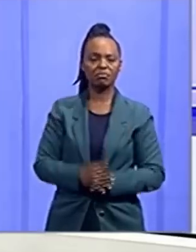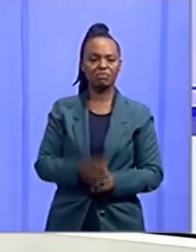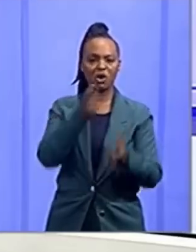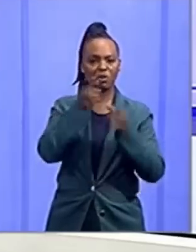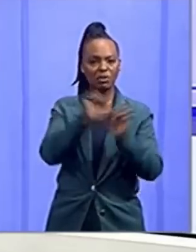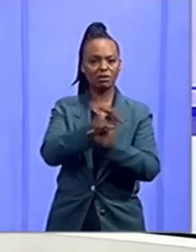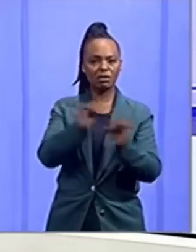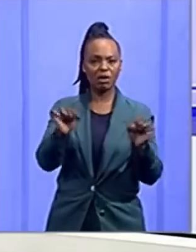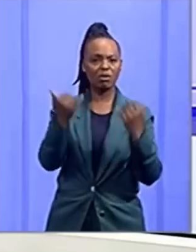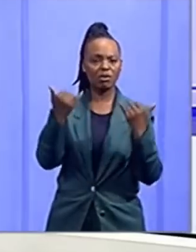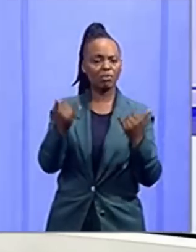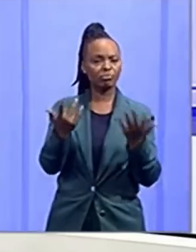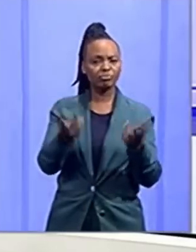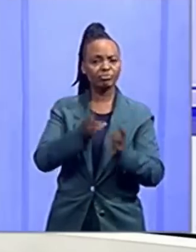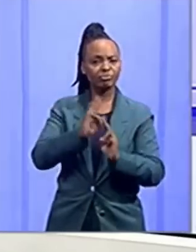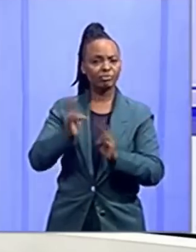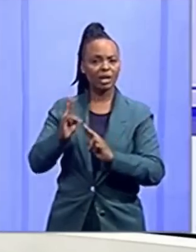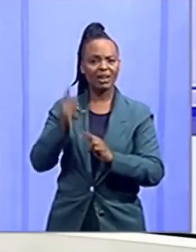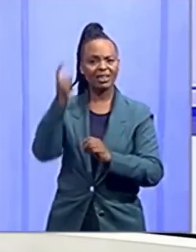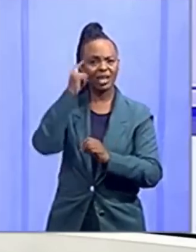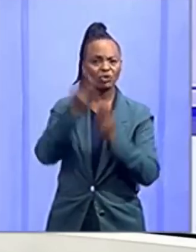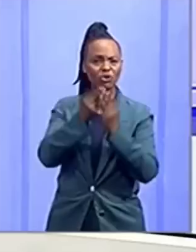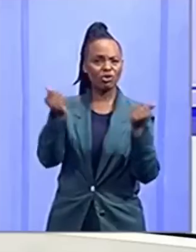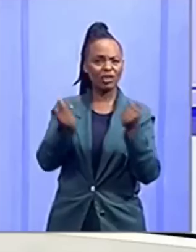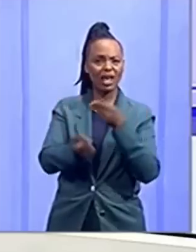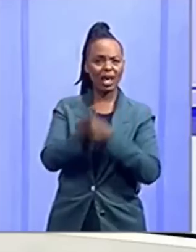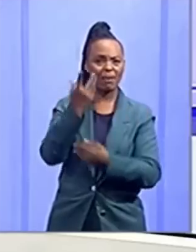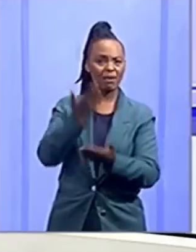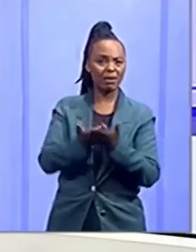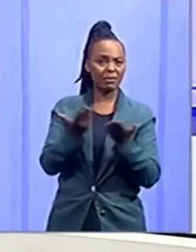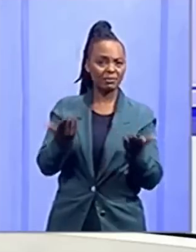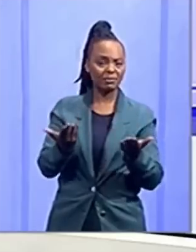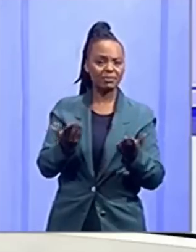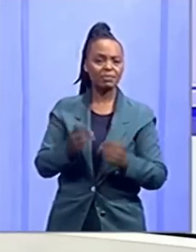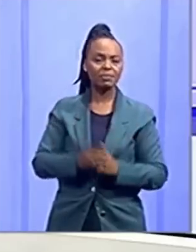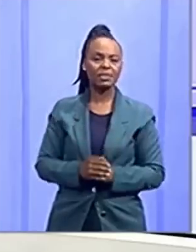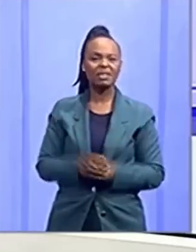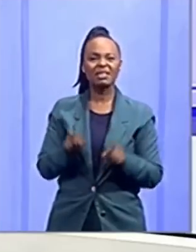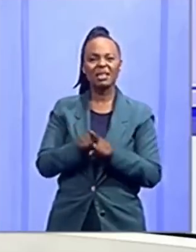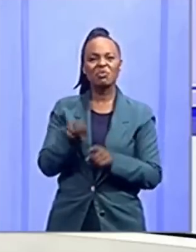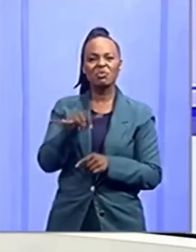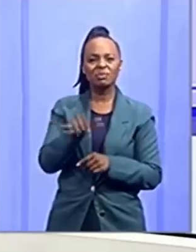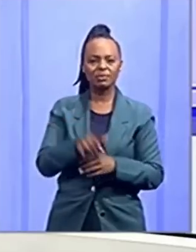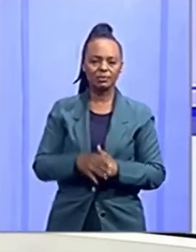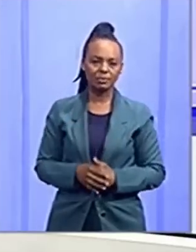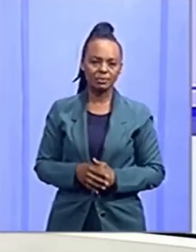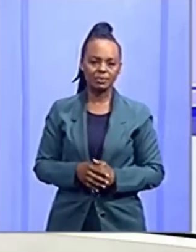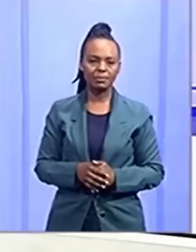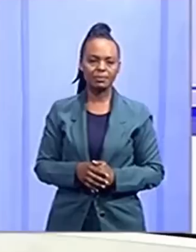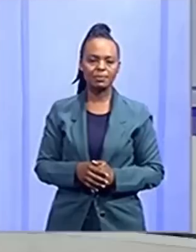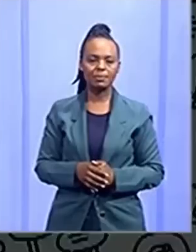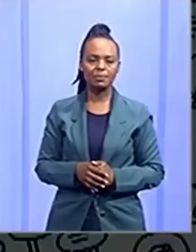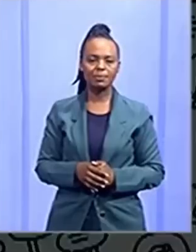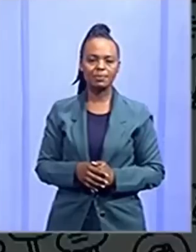boditse gore wena o bona tharabololo kwa masepaleng ono e ka nna eng mme o tshwaetse jana mo WhatsApp.